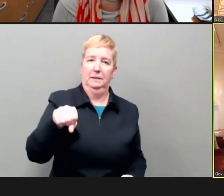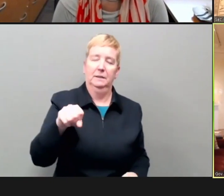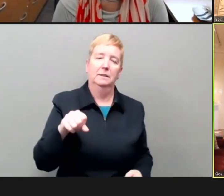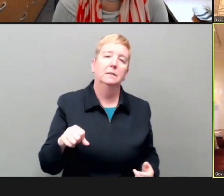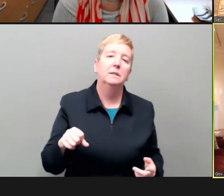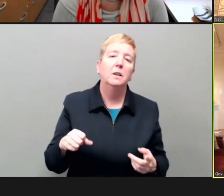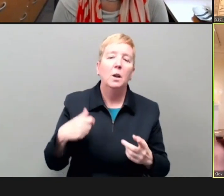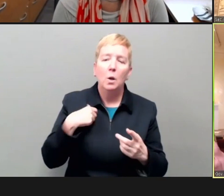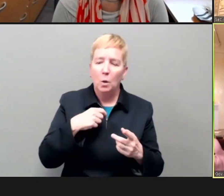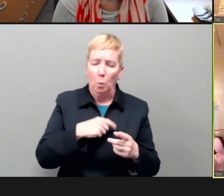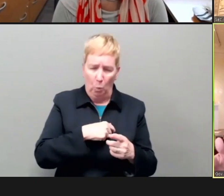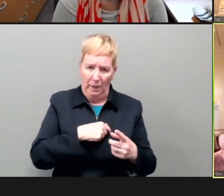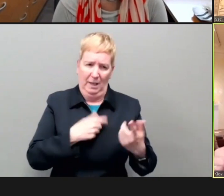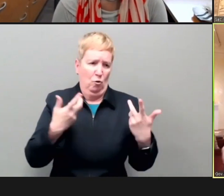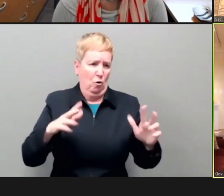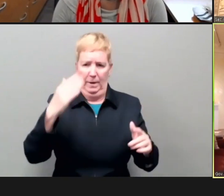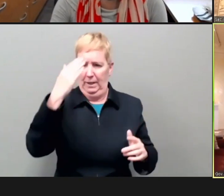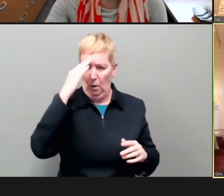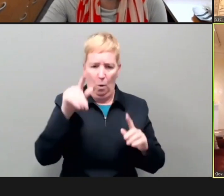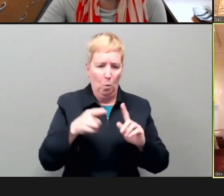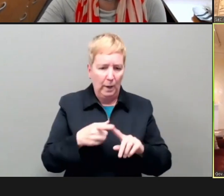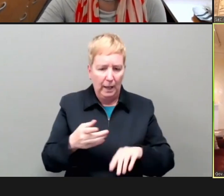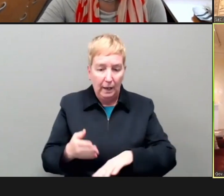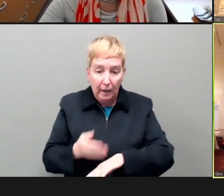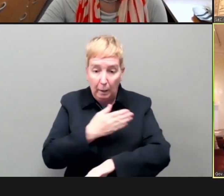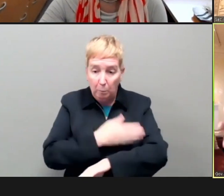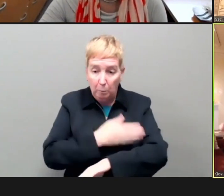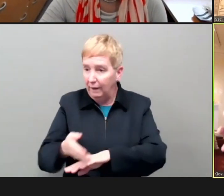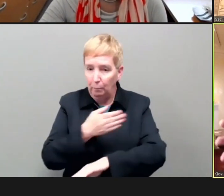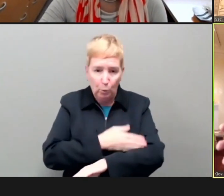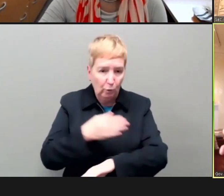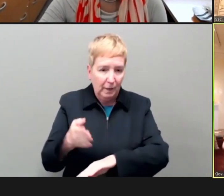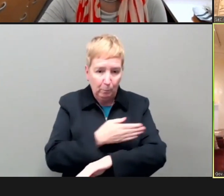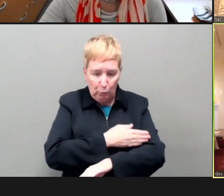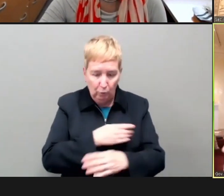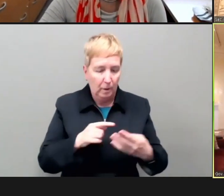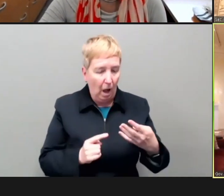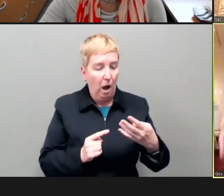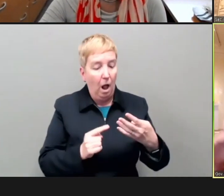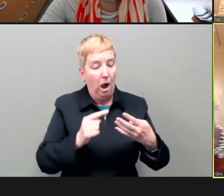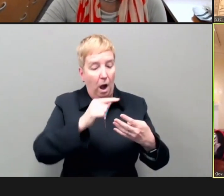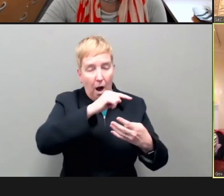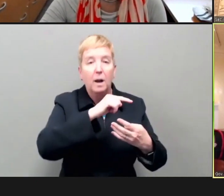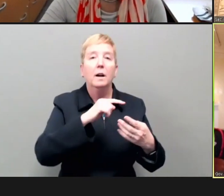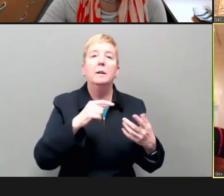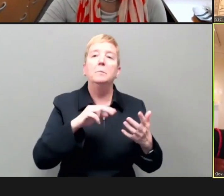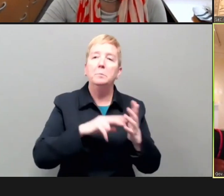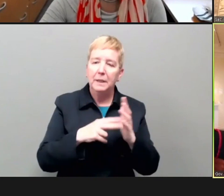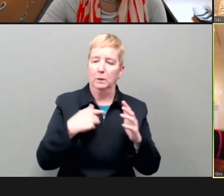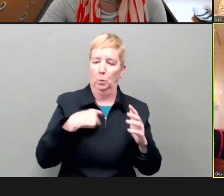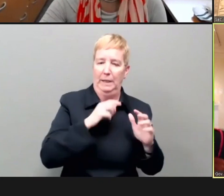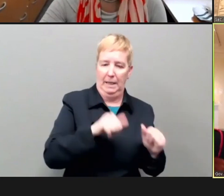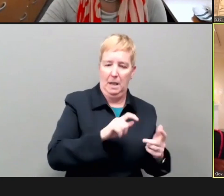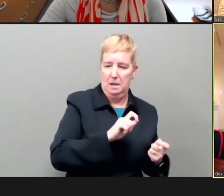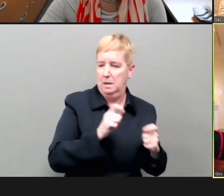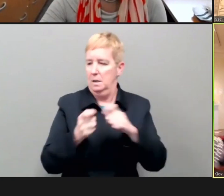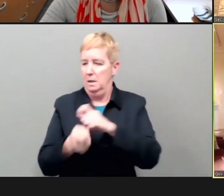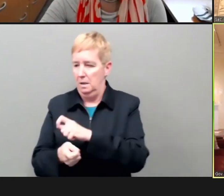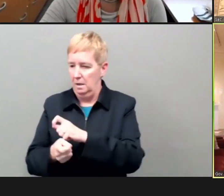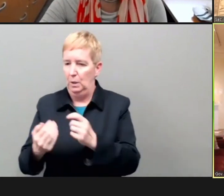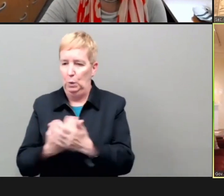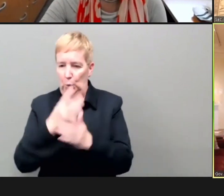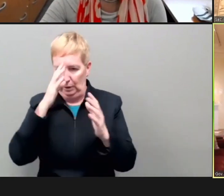As things improve, what are all those improvements collectively that allow you to make the next set of